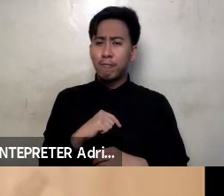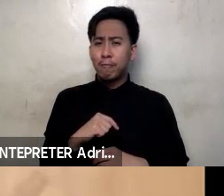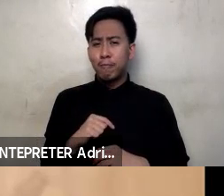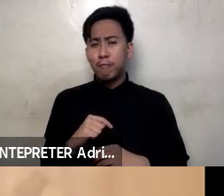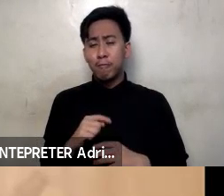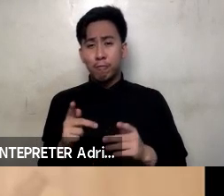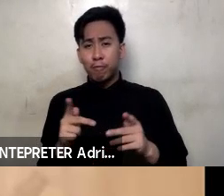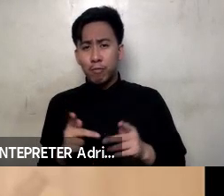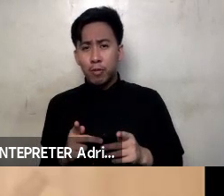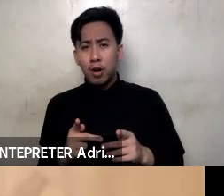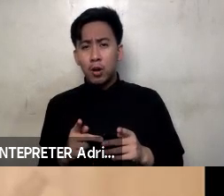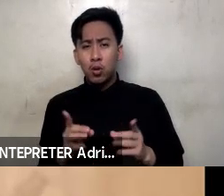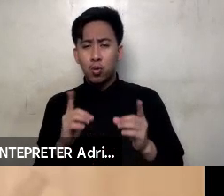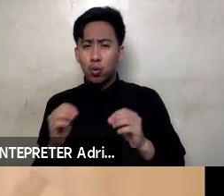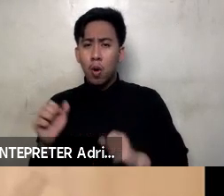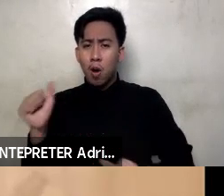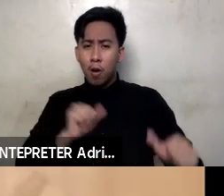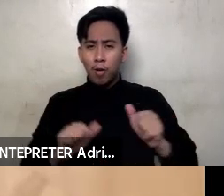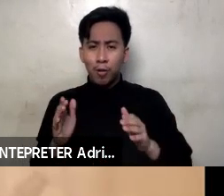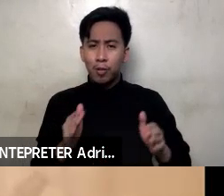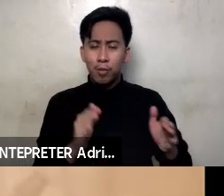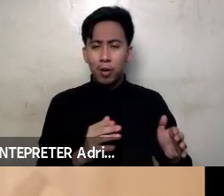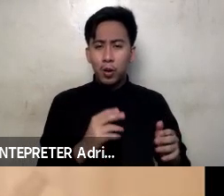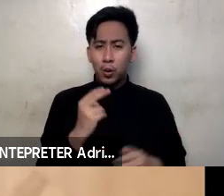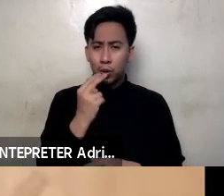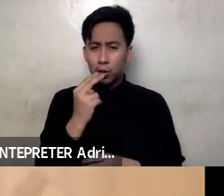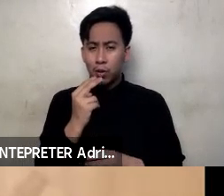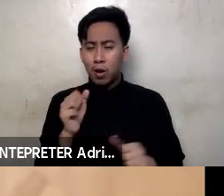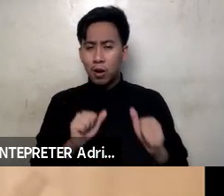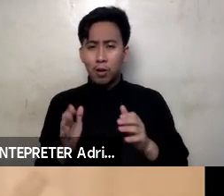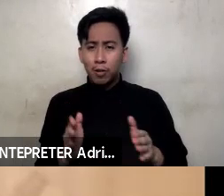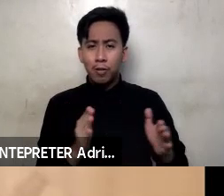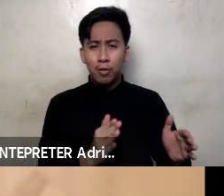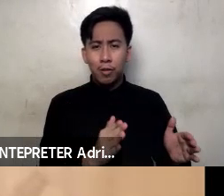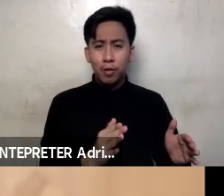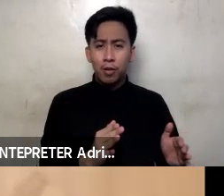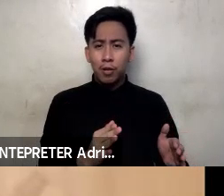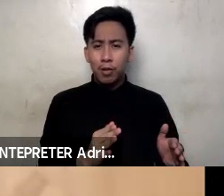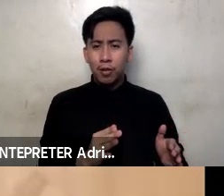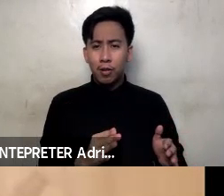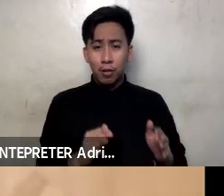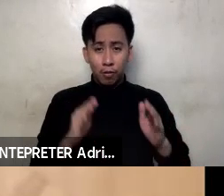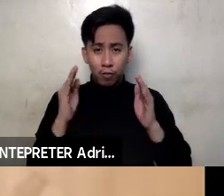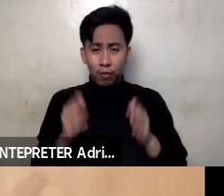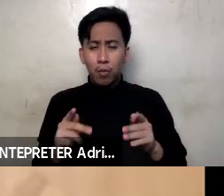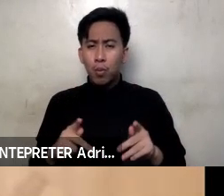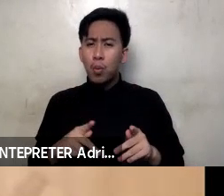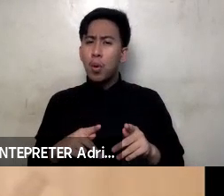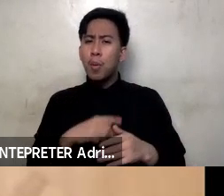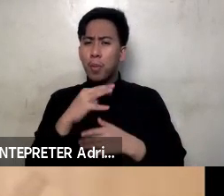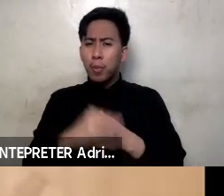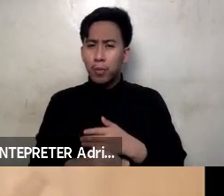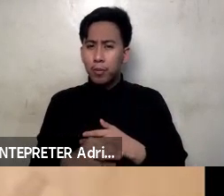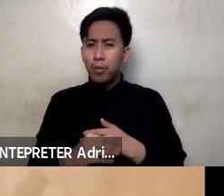plans. Nutrition governance takes a front seat in terms of priority programs of the